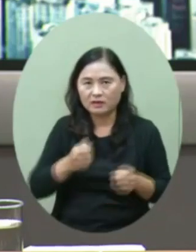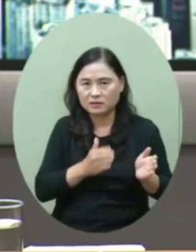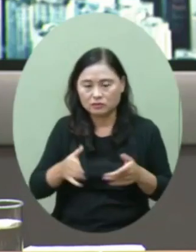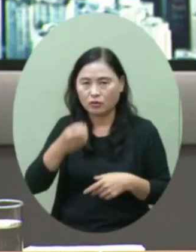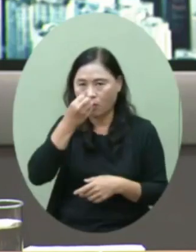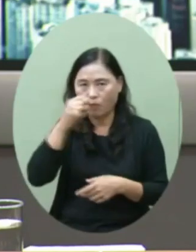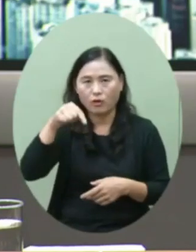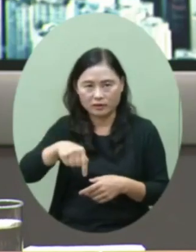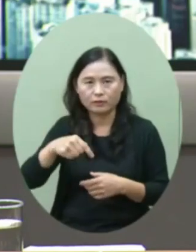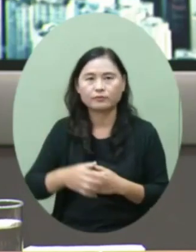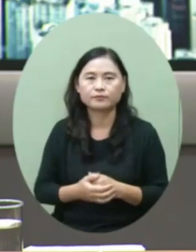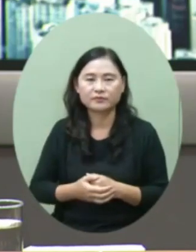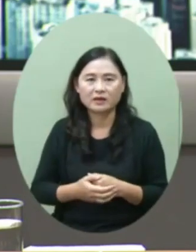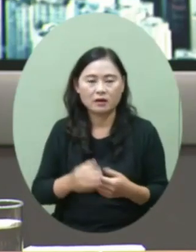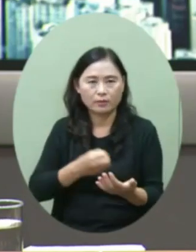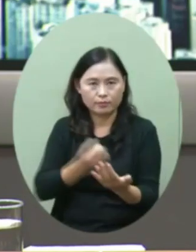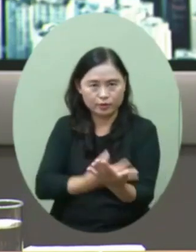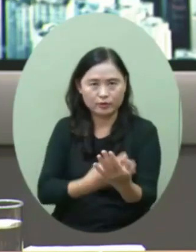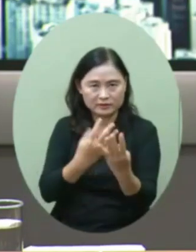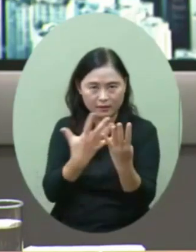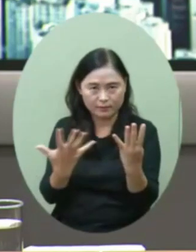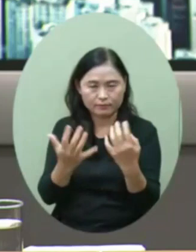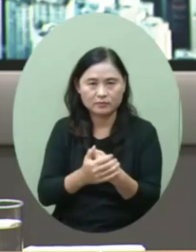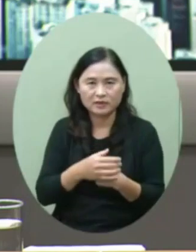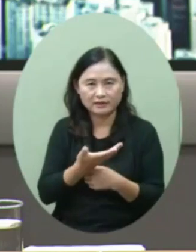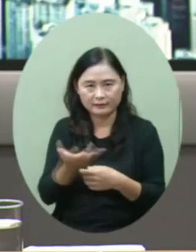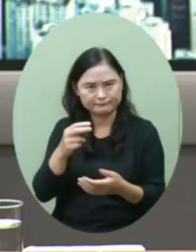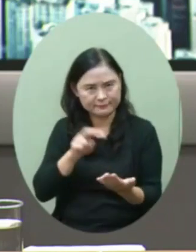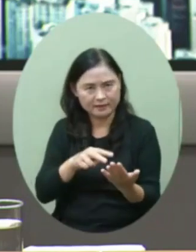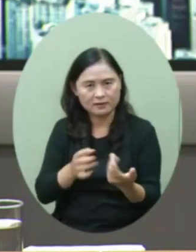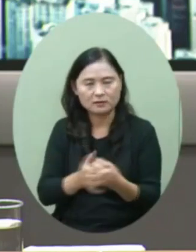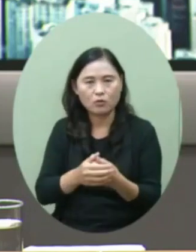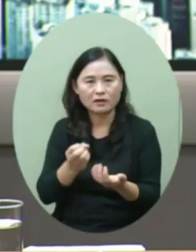in one article of this law. In Article 45,